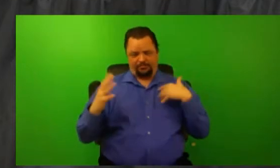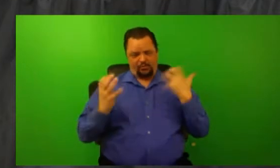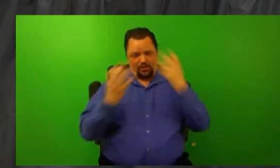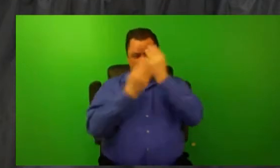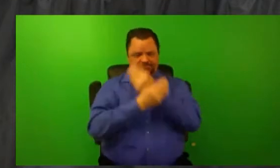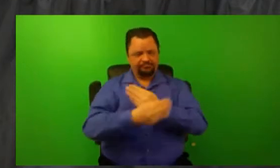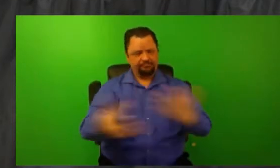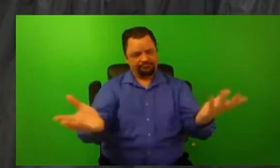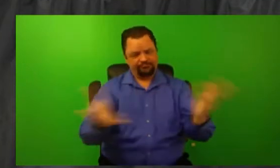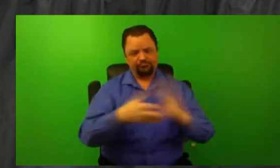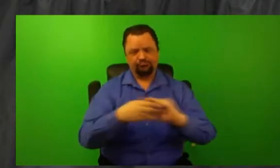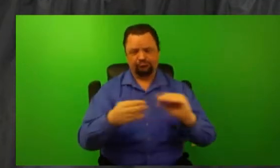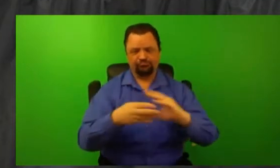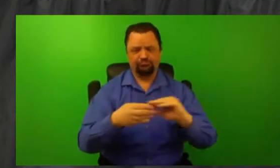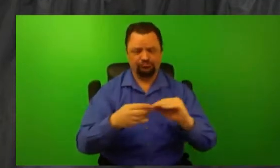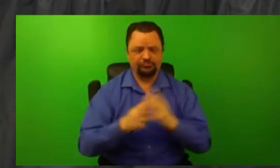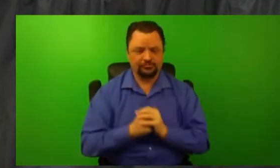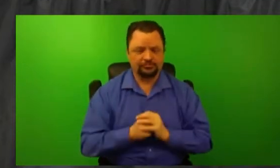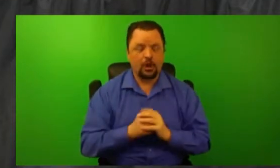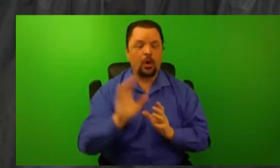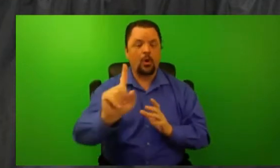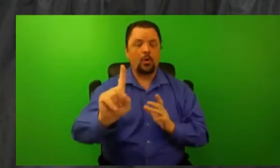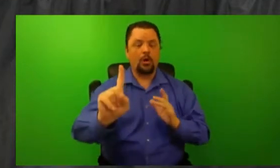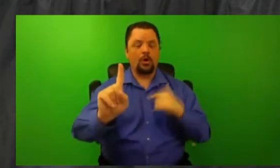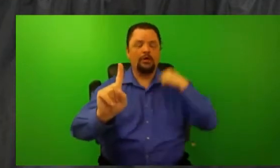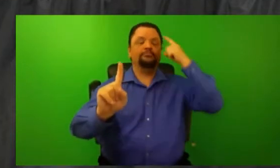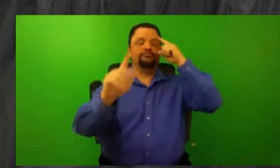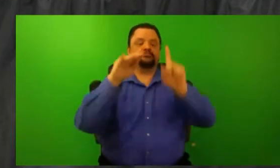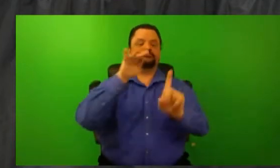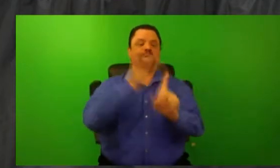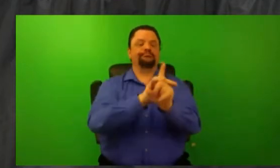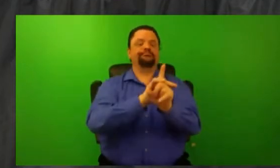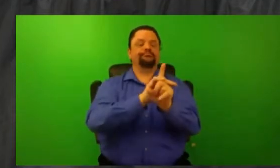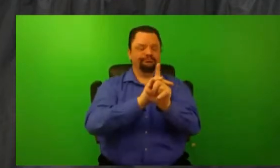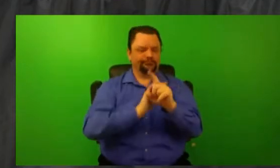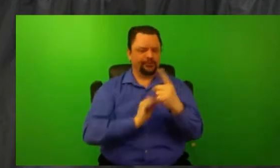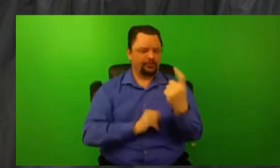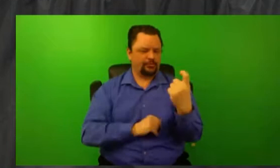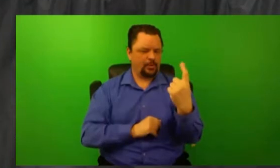Mr. Oh, President. yes, one last thing.